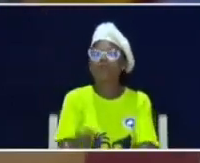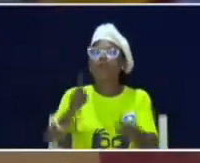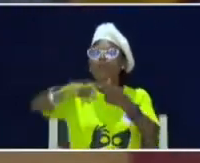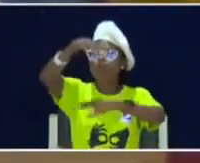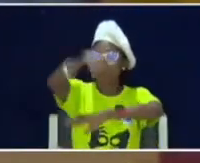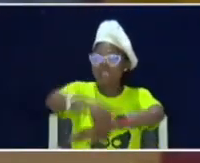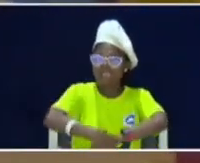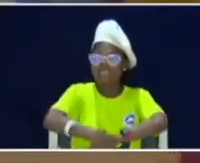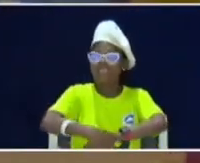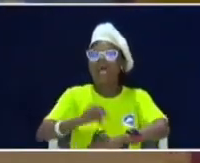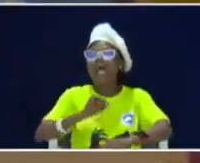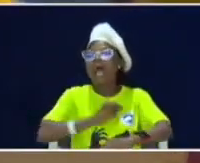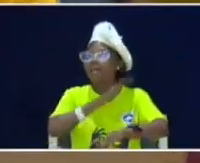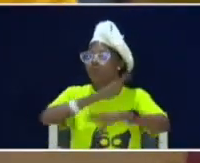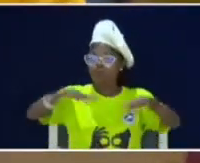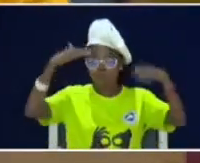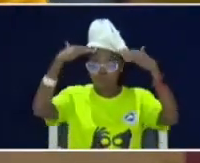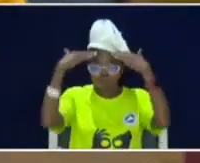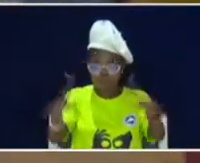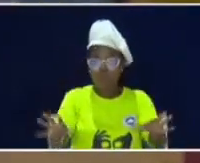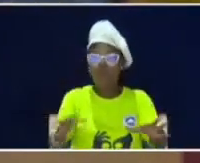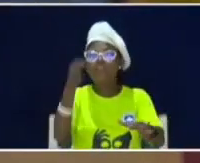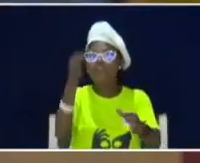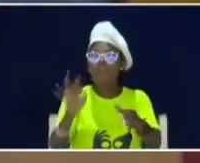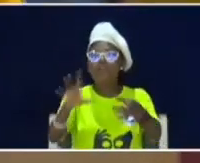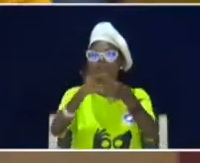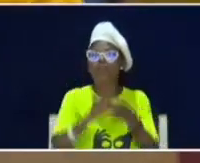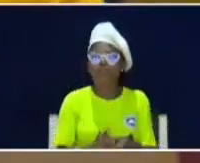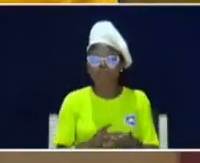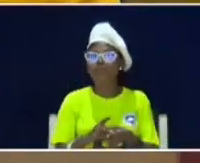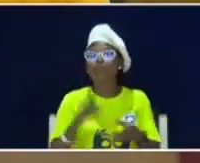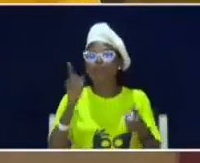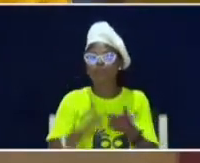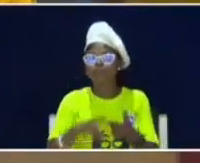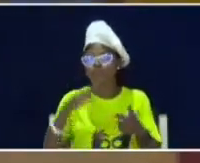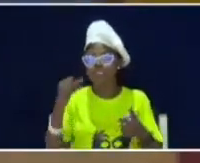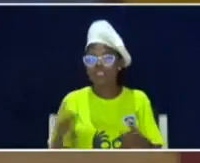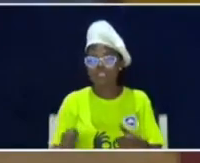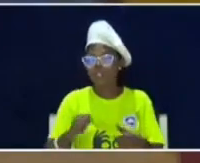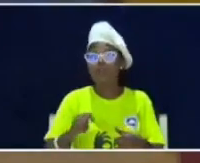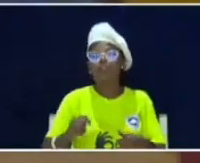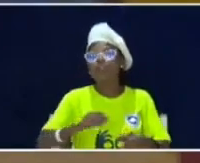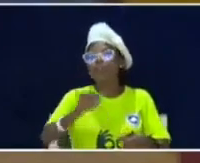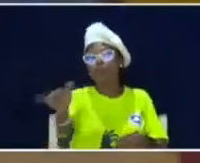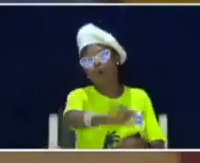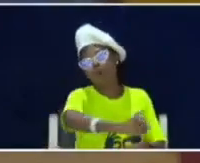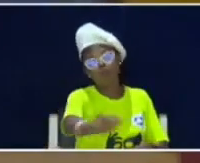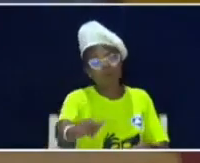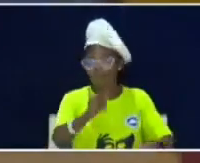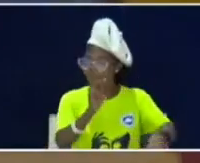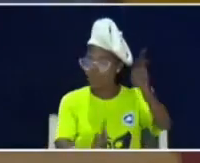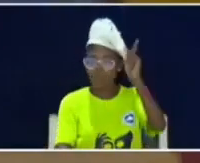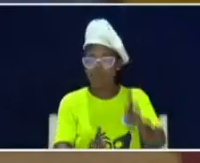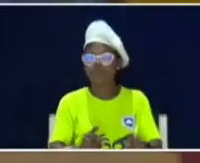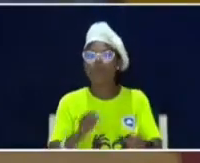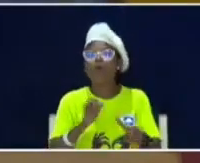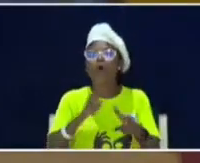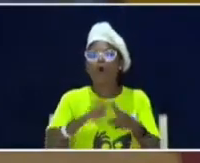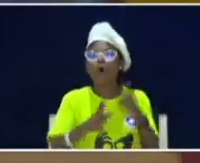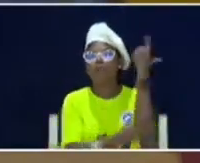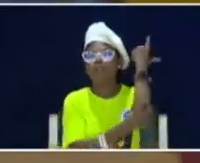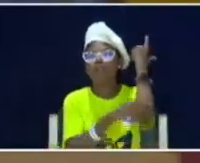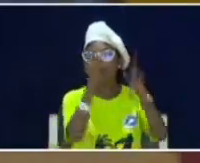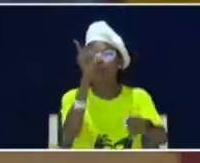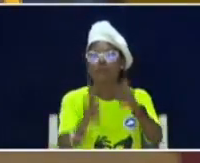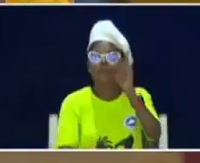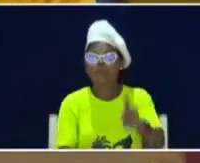Tonight, I don't know if you belong to the garbage class. I don't know if you belong to the grasshopper side.